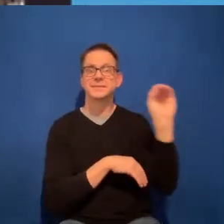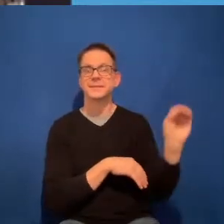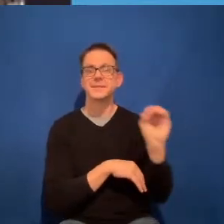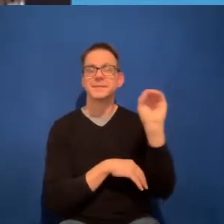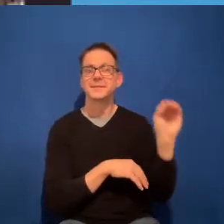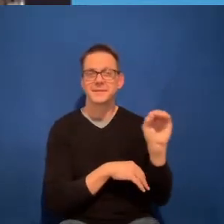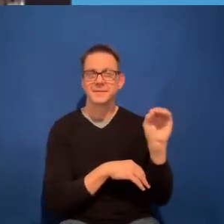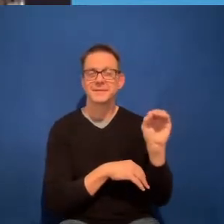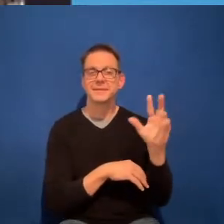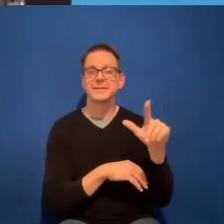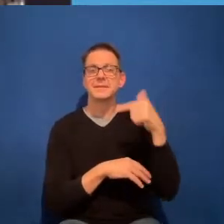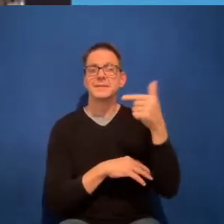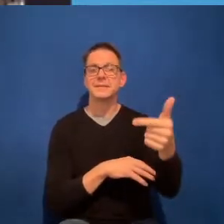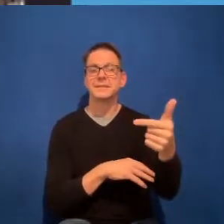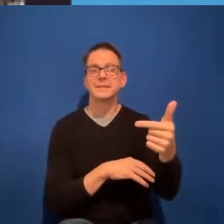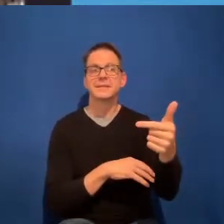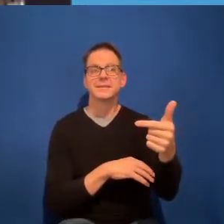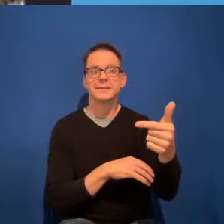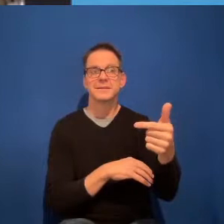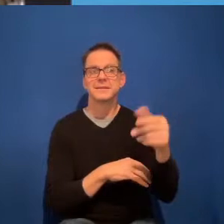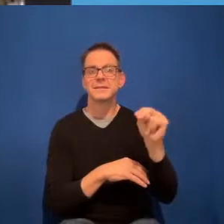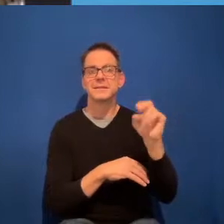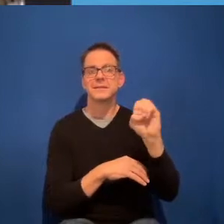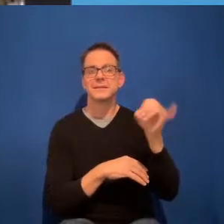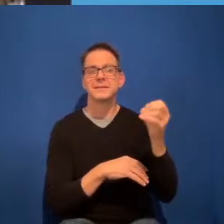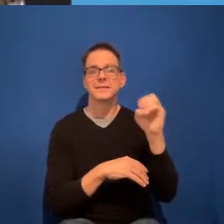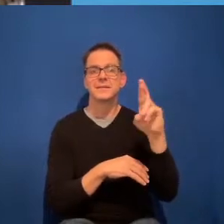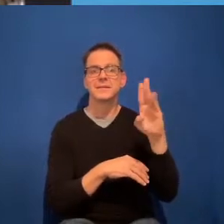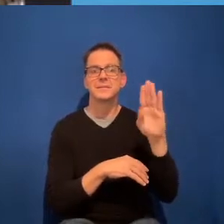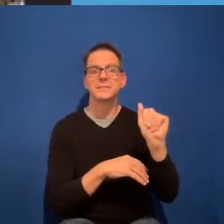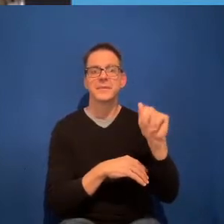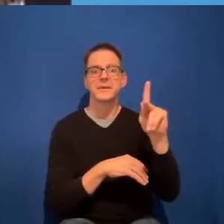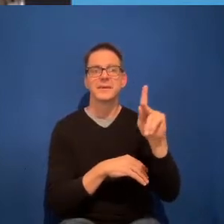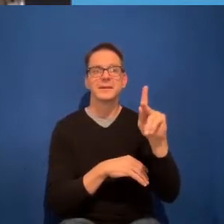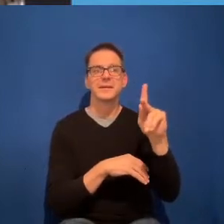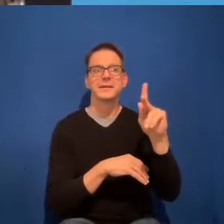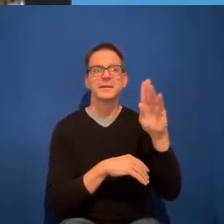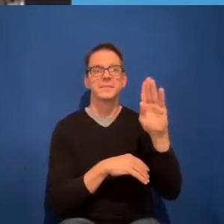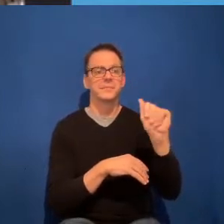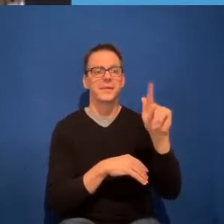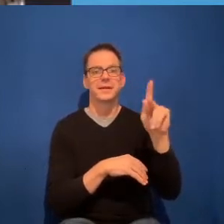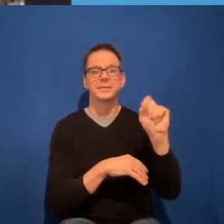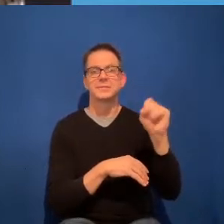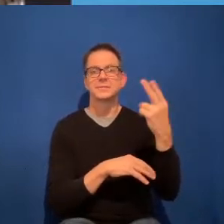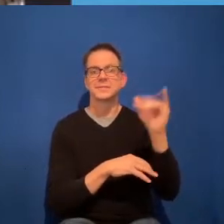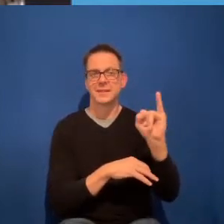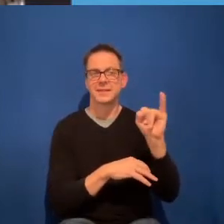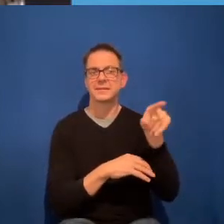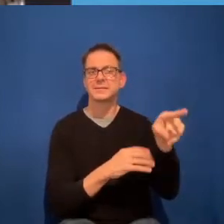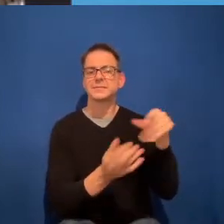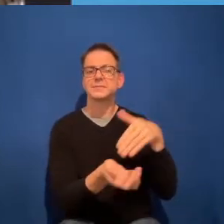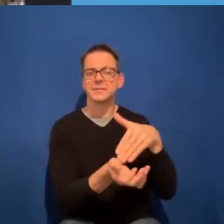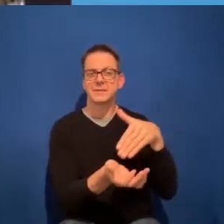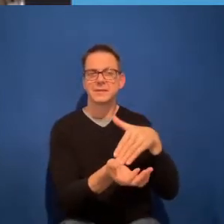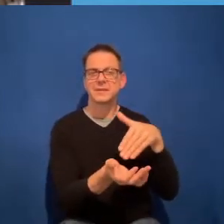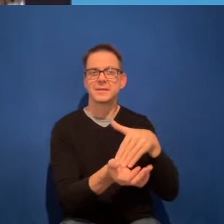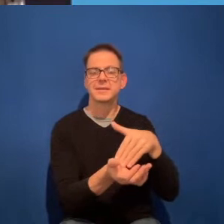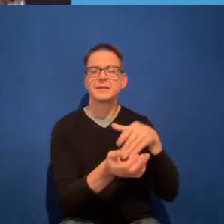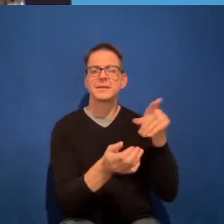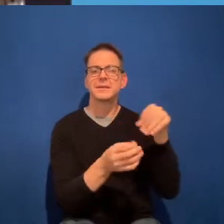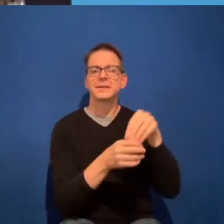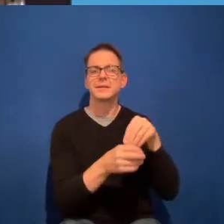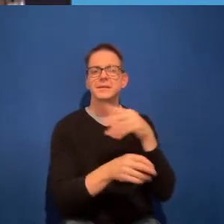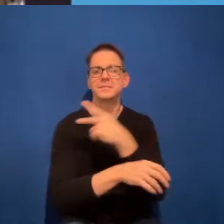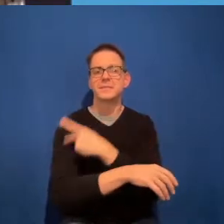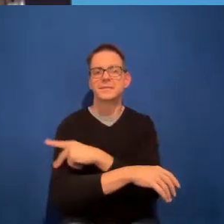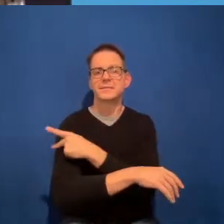Hi, I'm Neeja Bakshi. I'm an internal medicine physician, and most of you that have watched POP know me from my inpatient stints at the Royal Alex